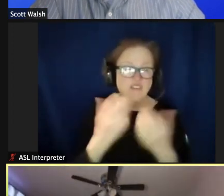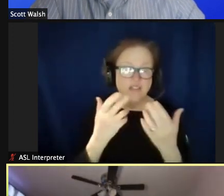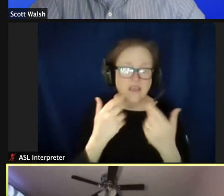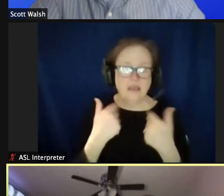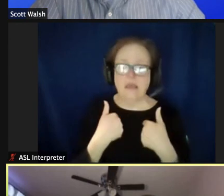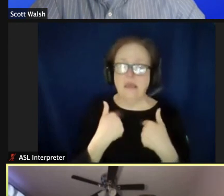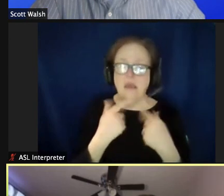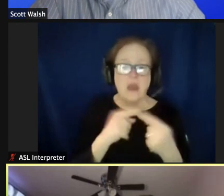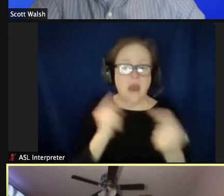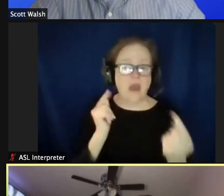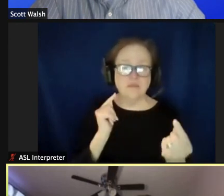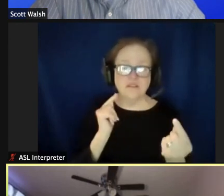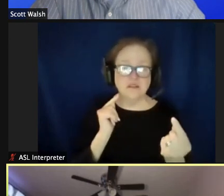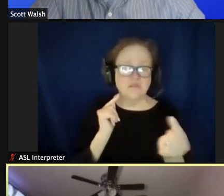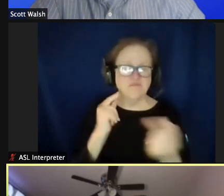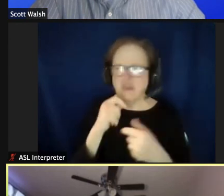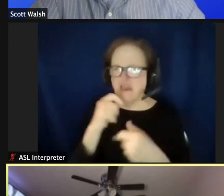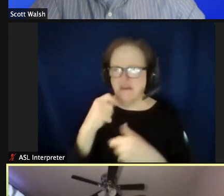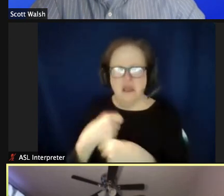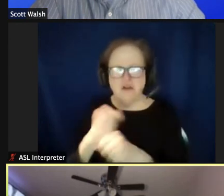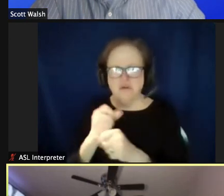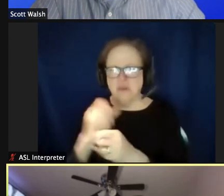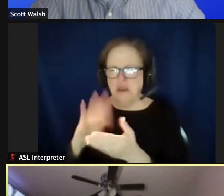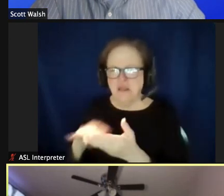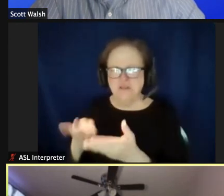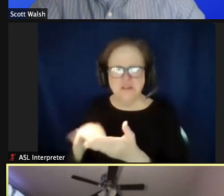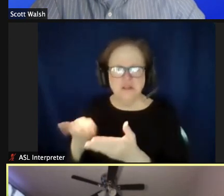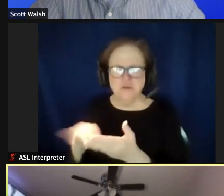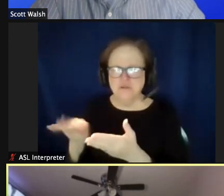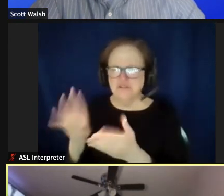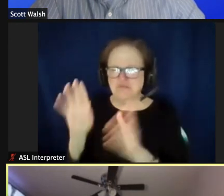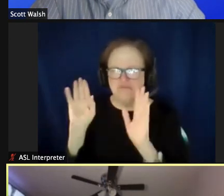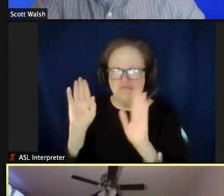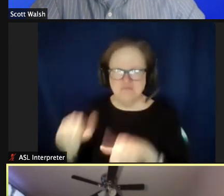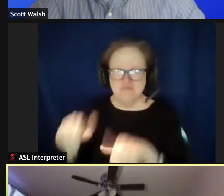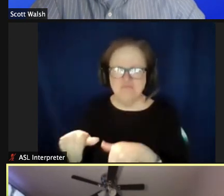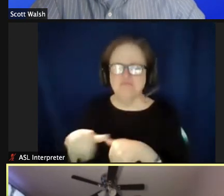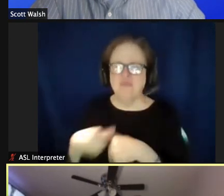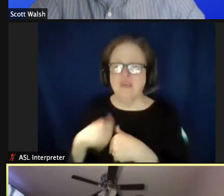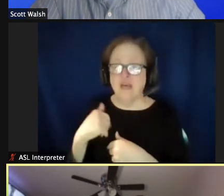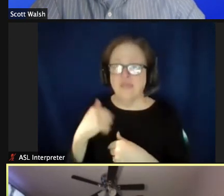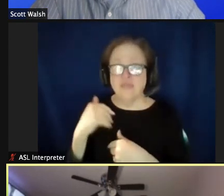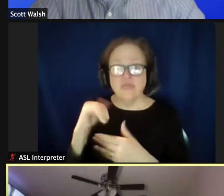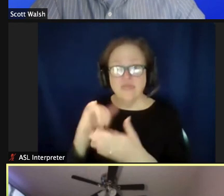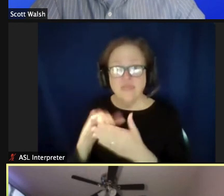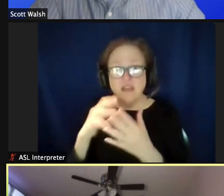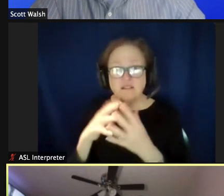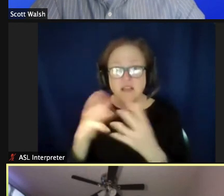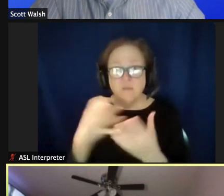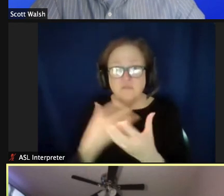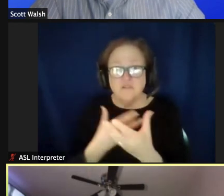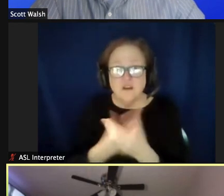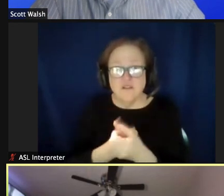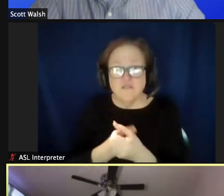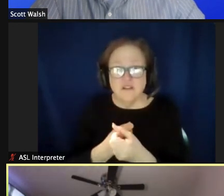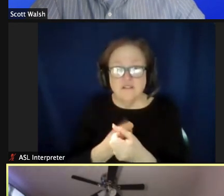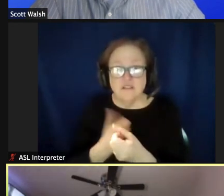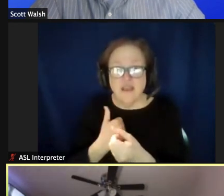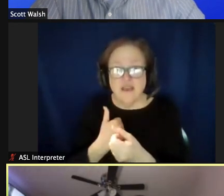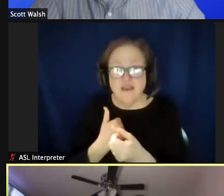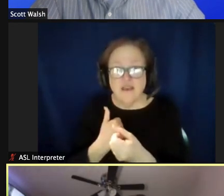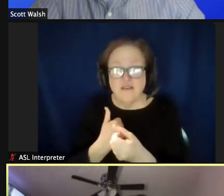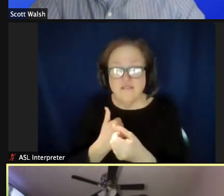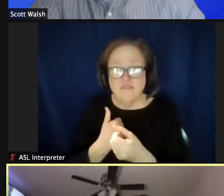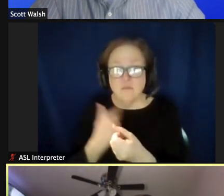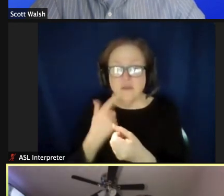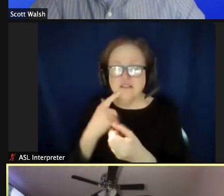I try not to create excuses. That's why that's how much confidence that I have for myself, because I've been involved